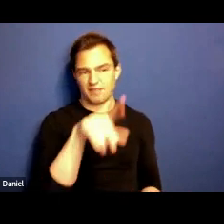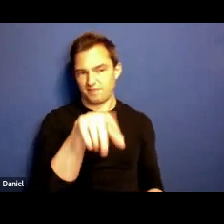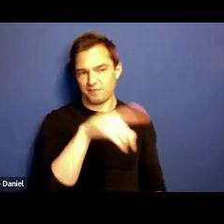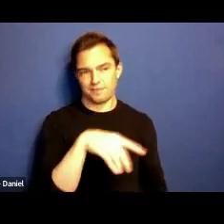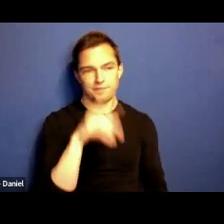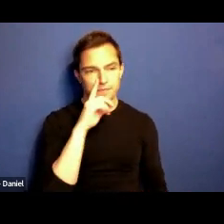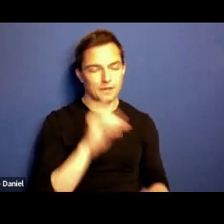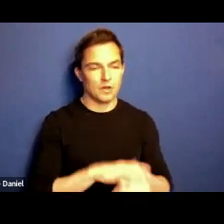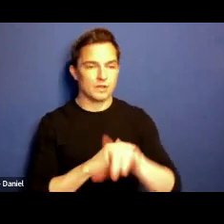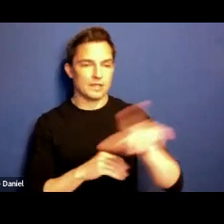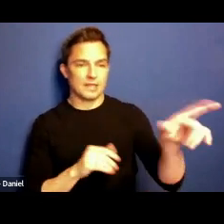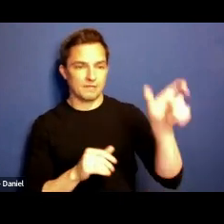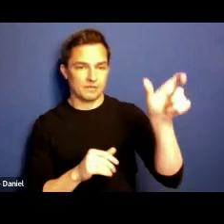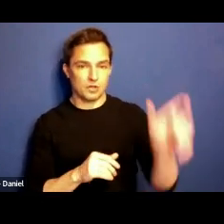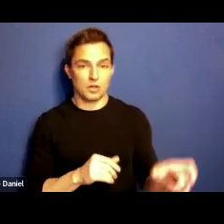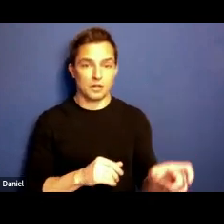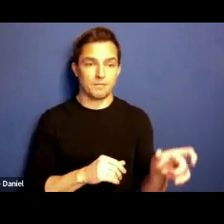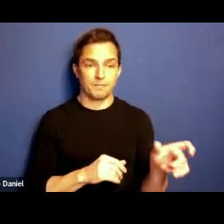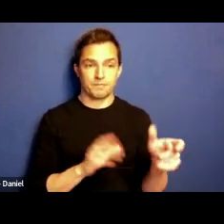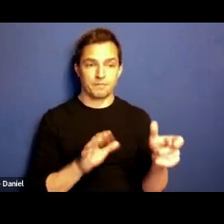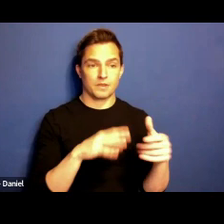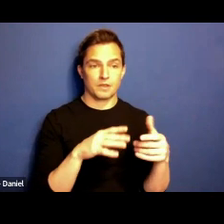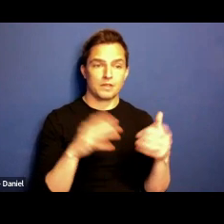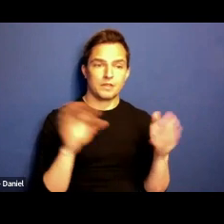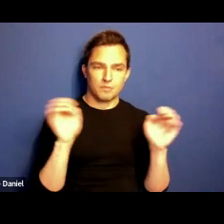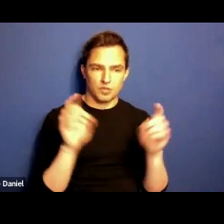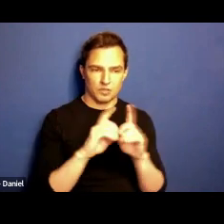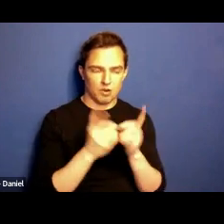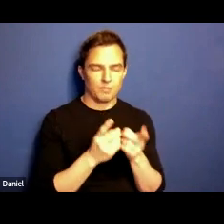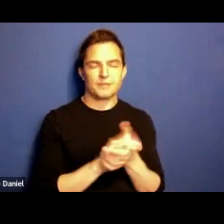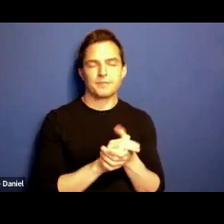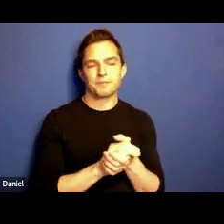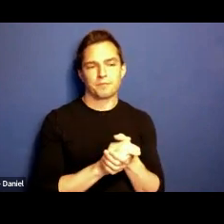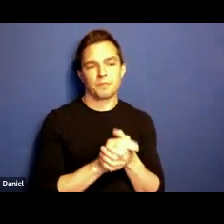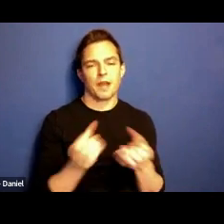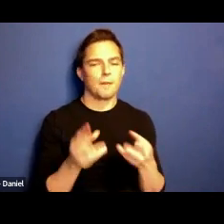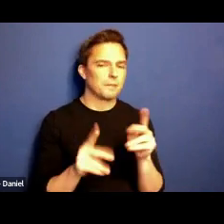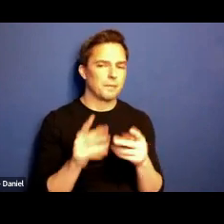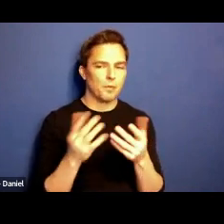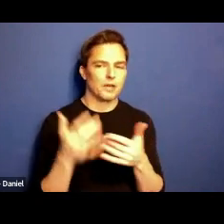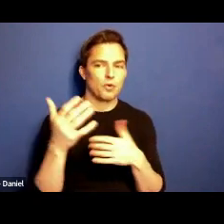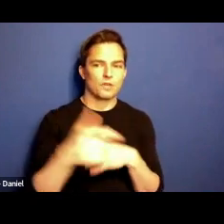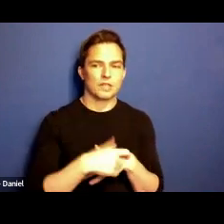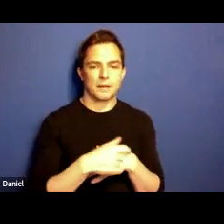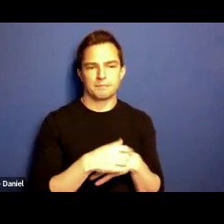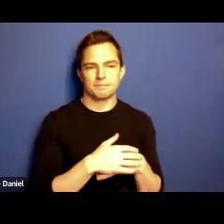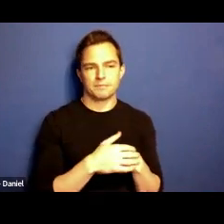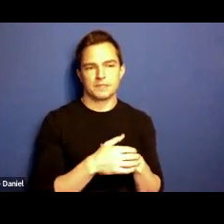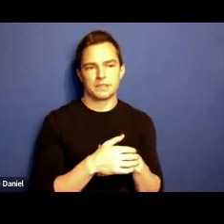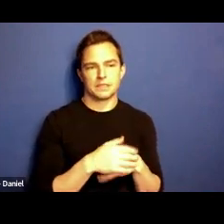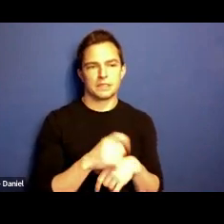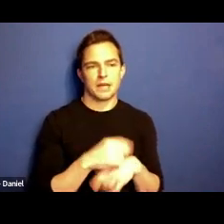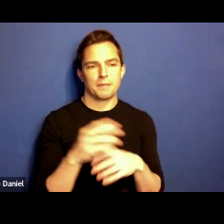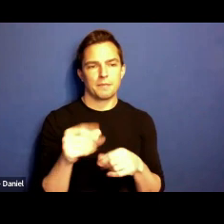on the left column is all about the emergency department. So number of people waiting over time spent